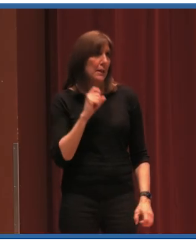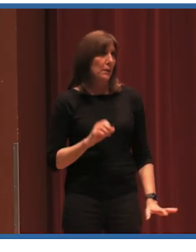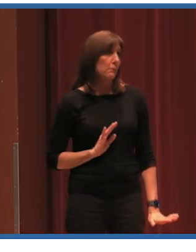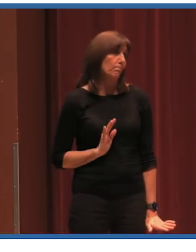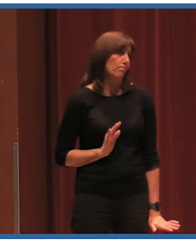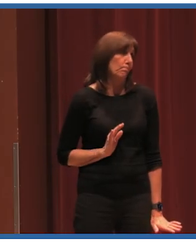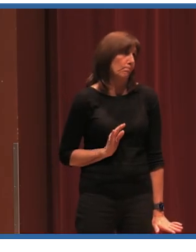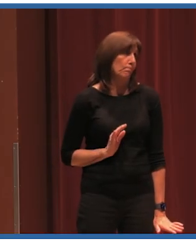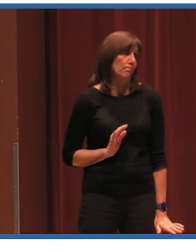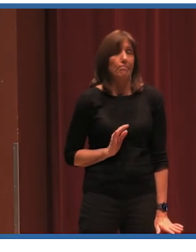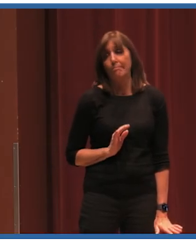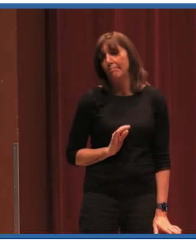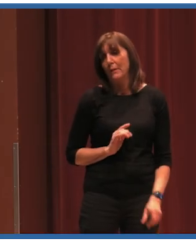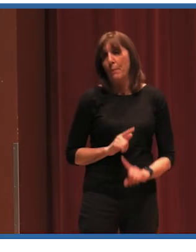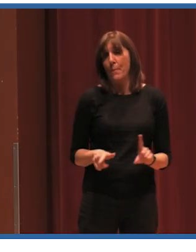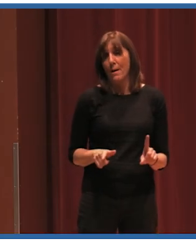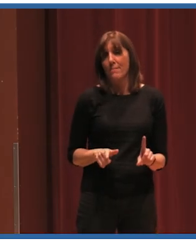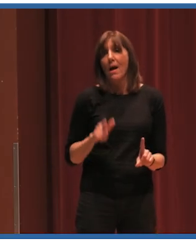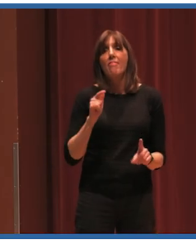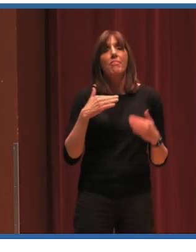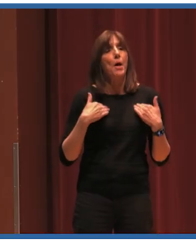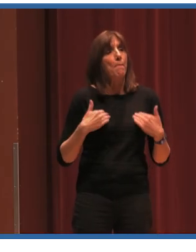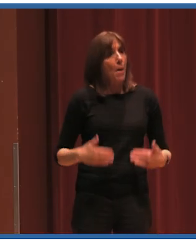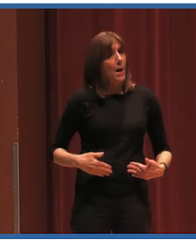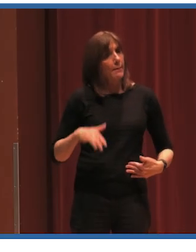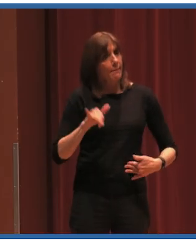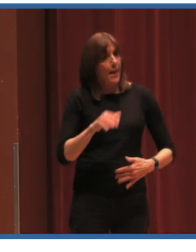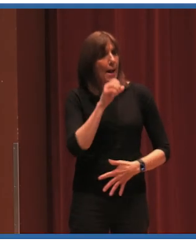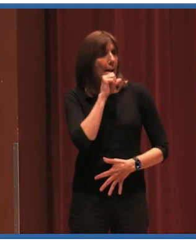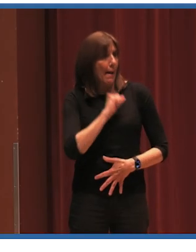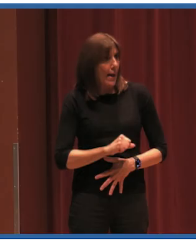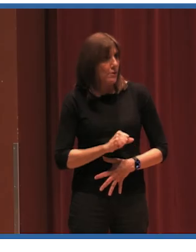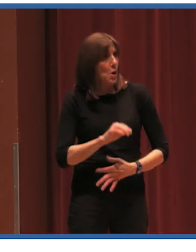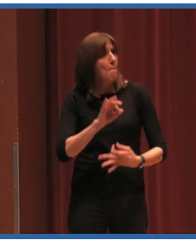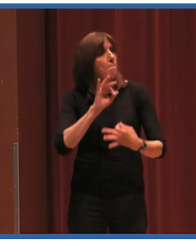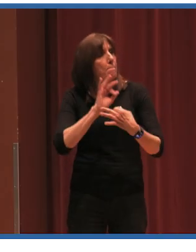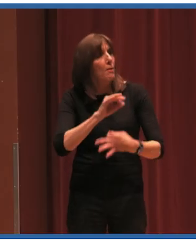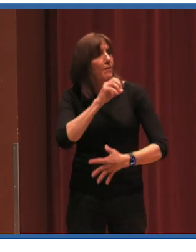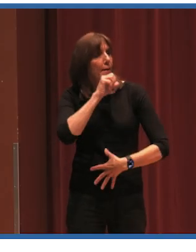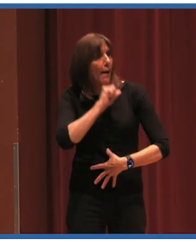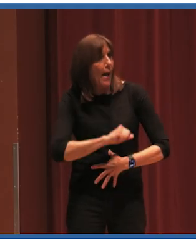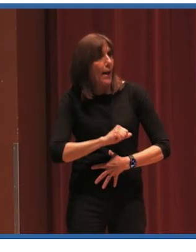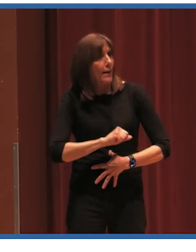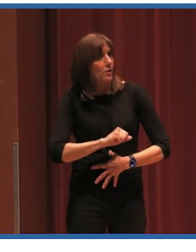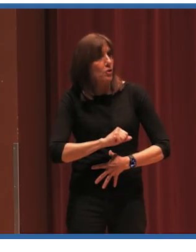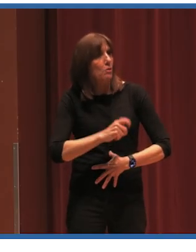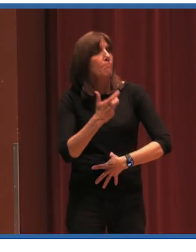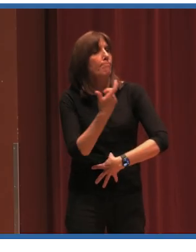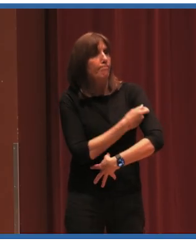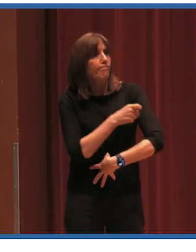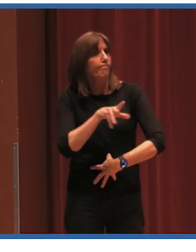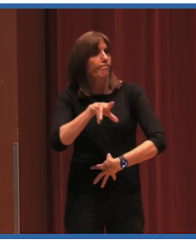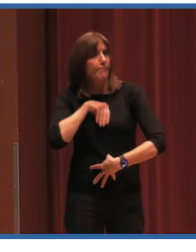the point of this is their immune systems at that age are the perfect age to uptake the vaccine. That is when it